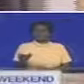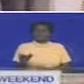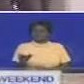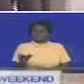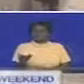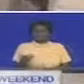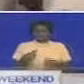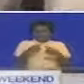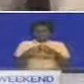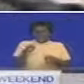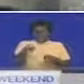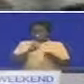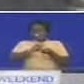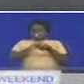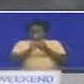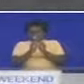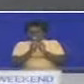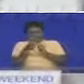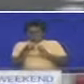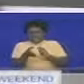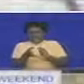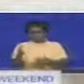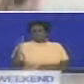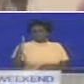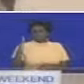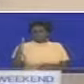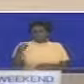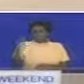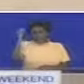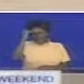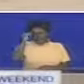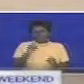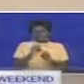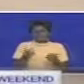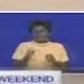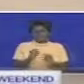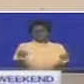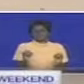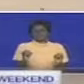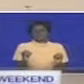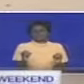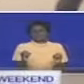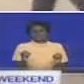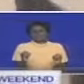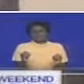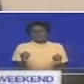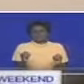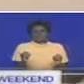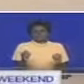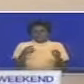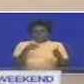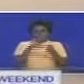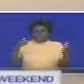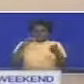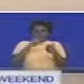it appears that the changes at the helm of the country's security operators did not include its system of public communication, and its effect was not